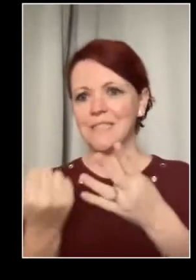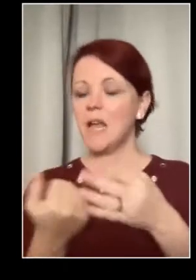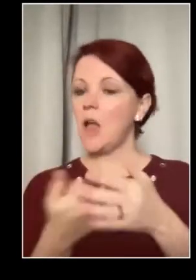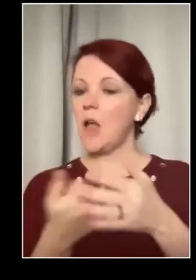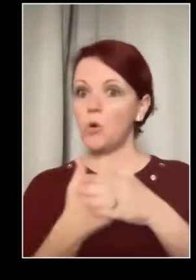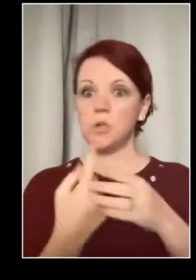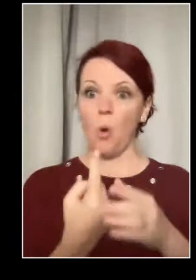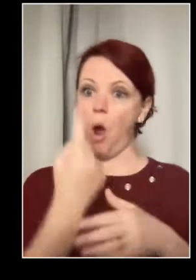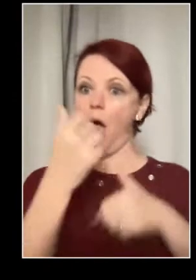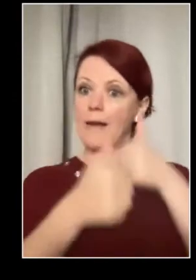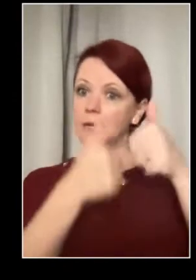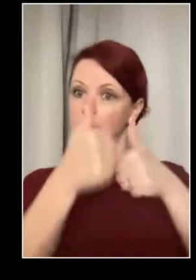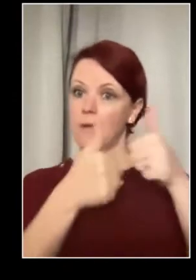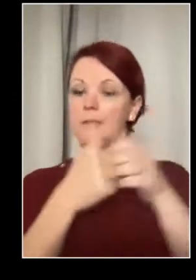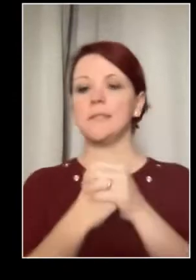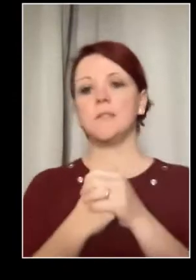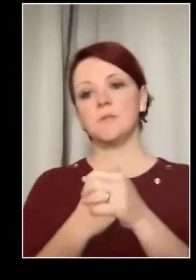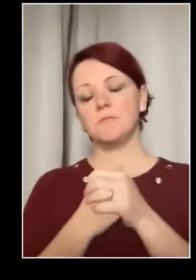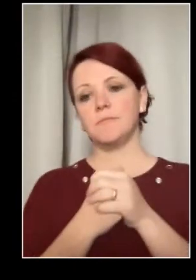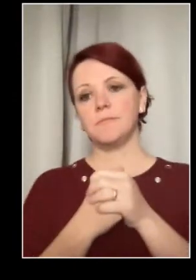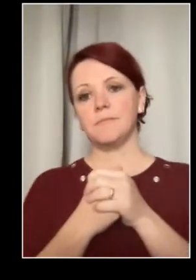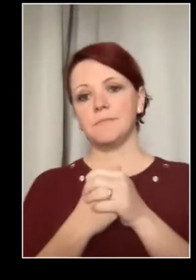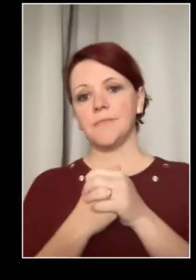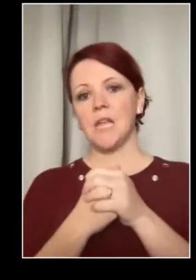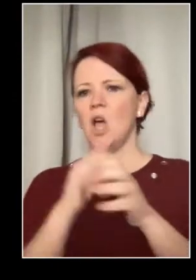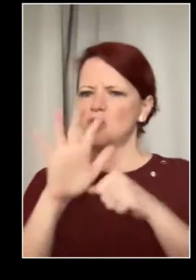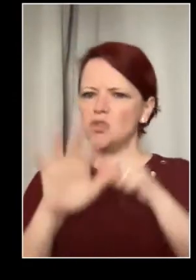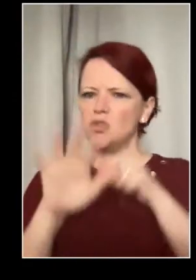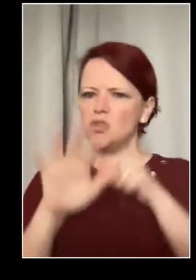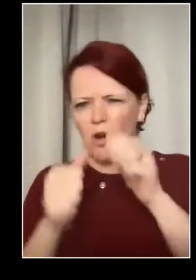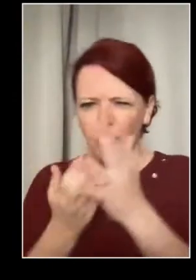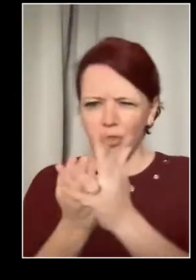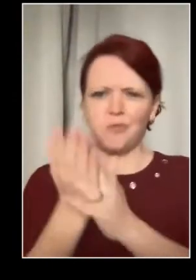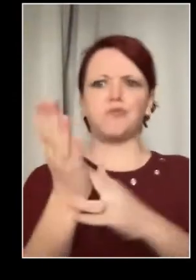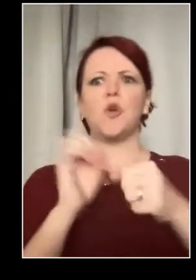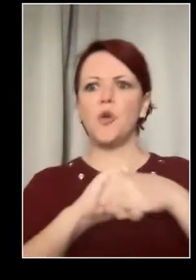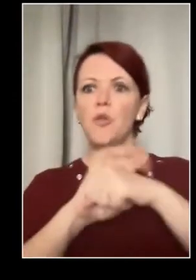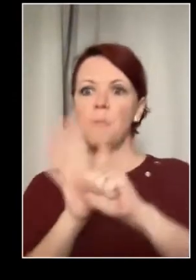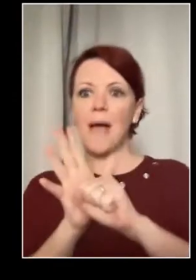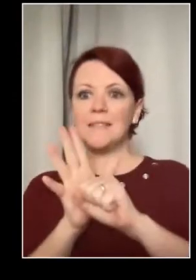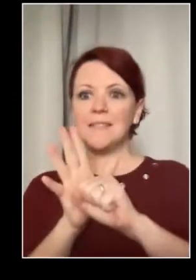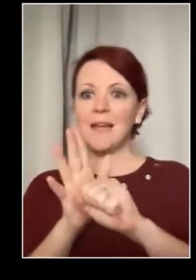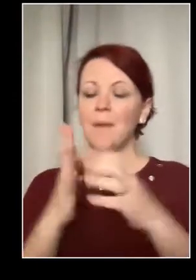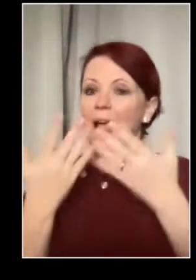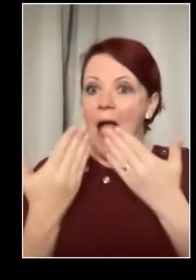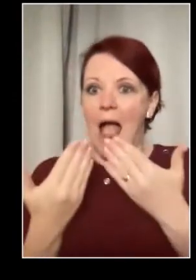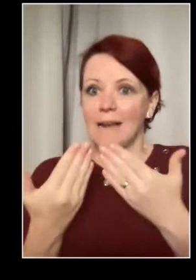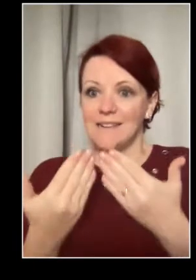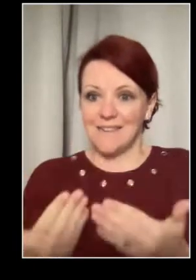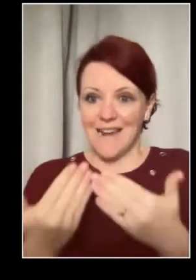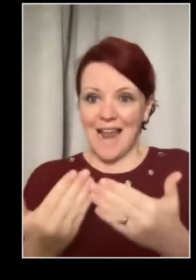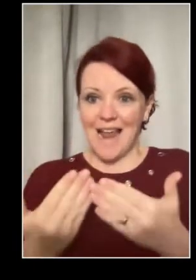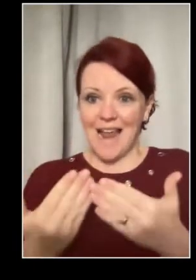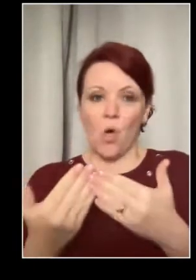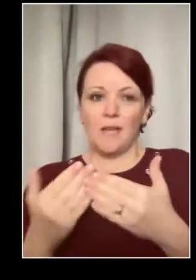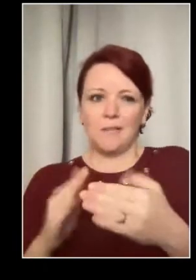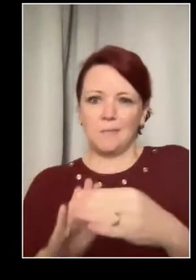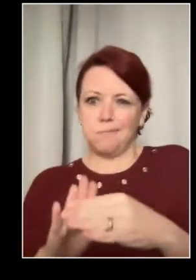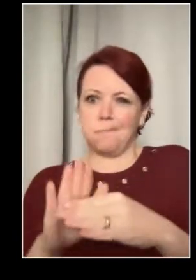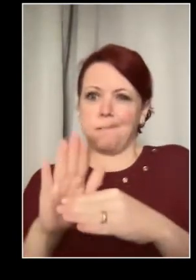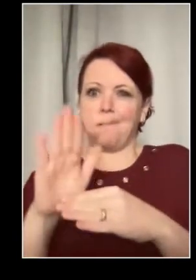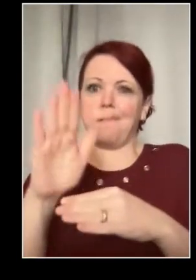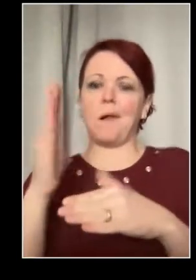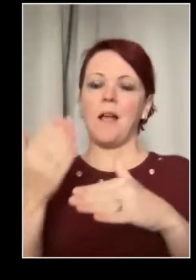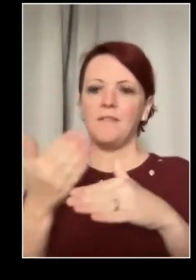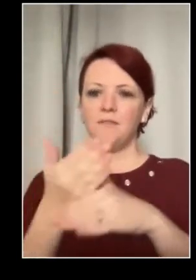country emerges from the pandemic, it is skills and technical education that will be the key catalyst for economic growth and creating